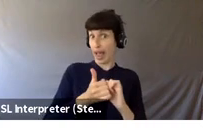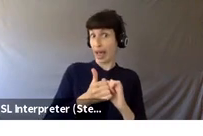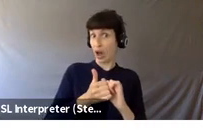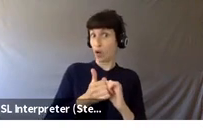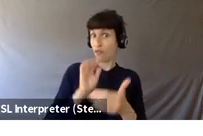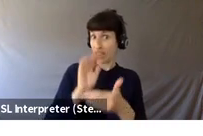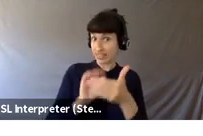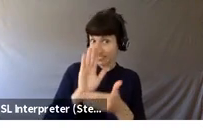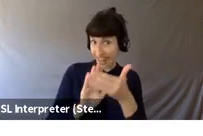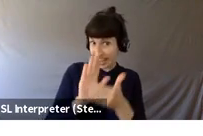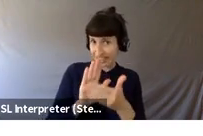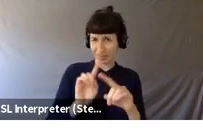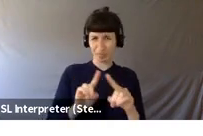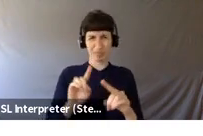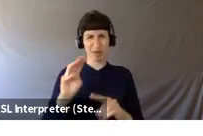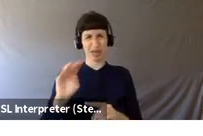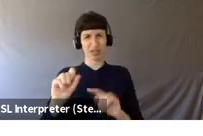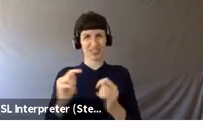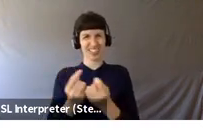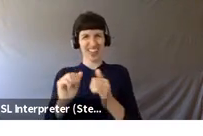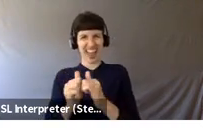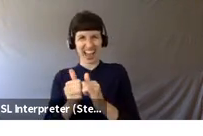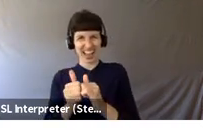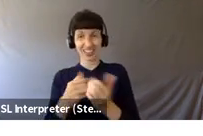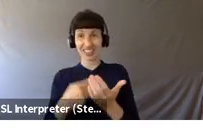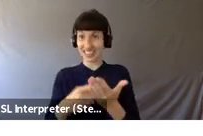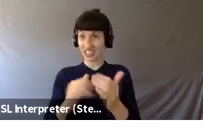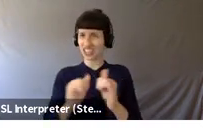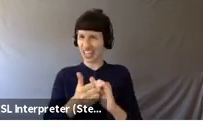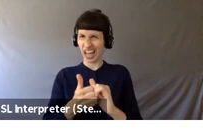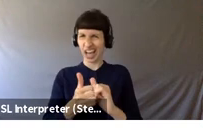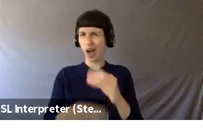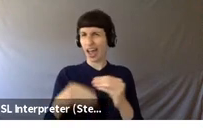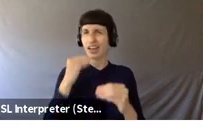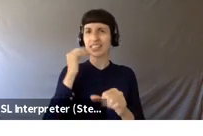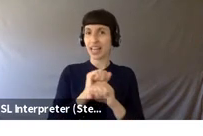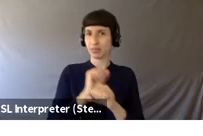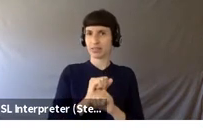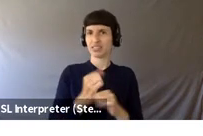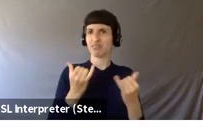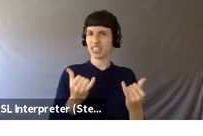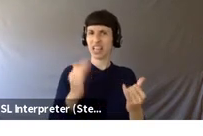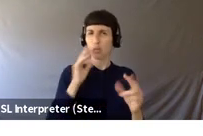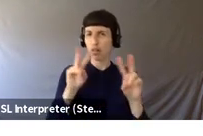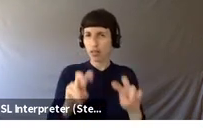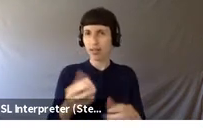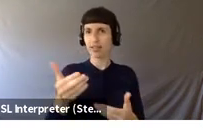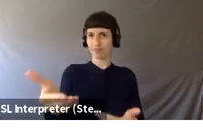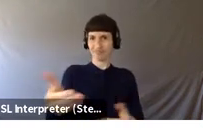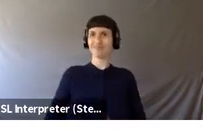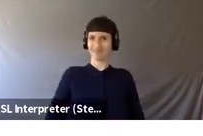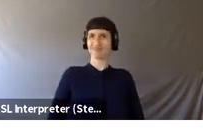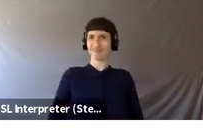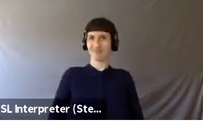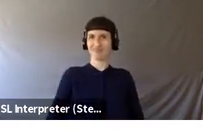How do I do that in Microsoft Teams? How do we do discussions, and how do I add assignments? That's what we're going to be looking at today. All right, with